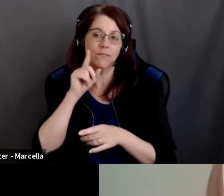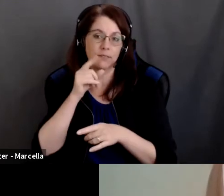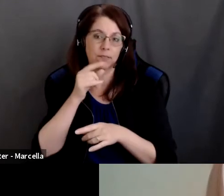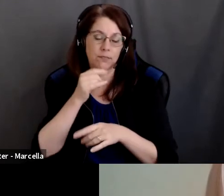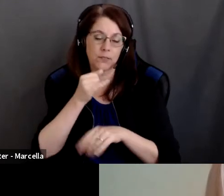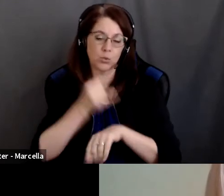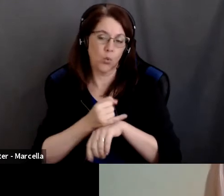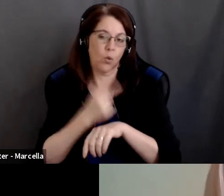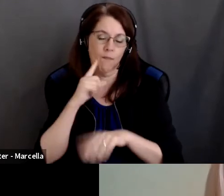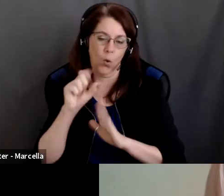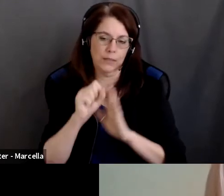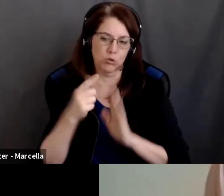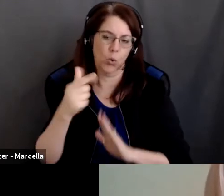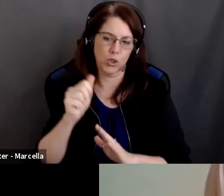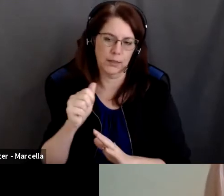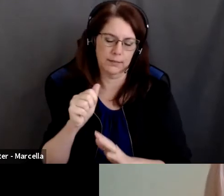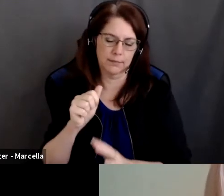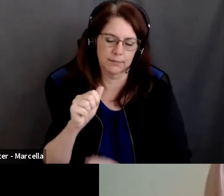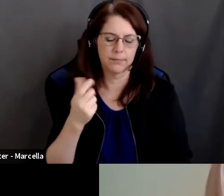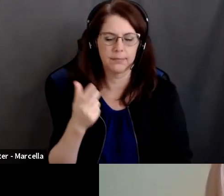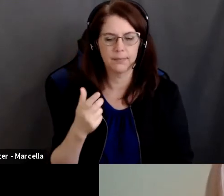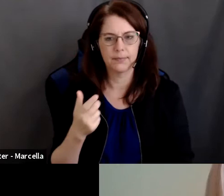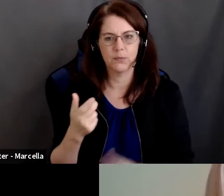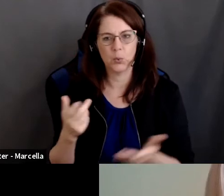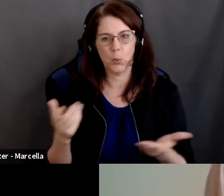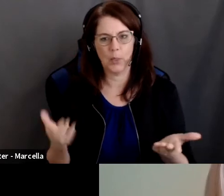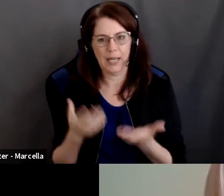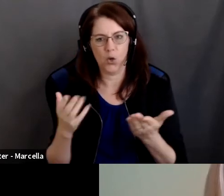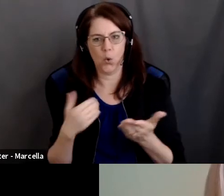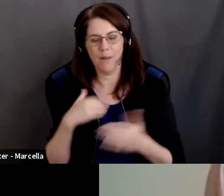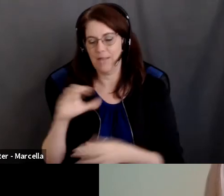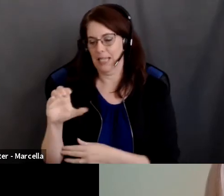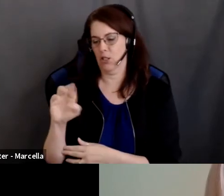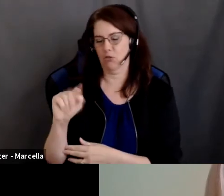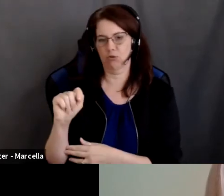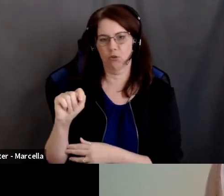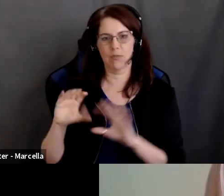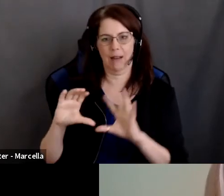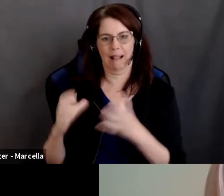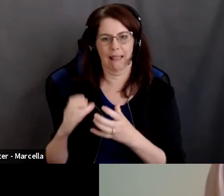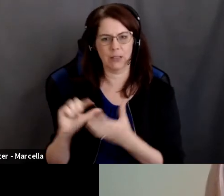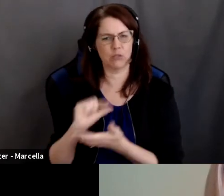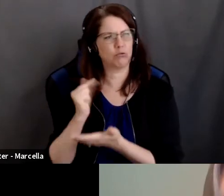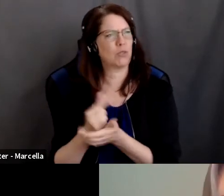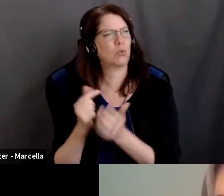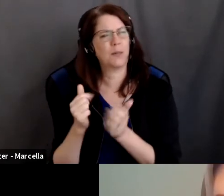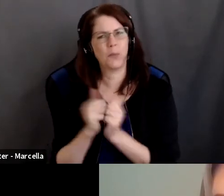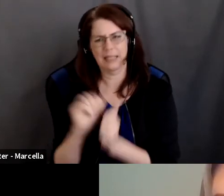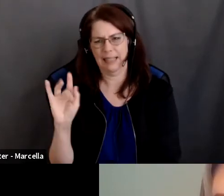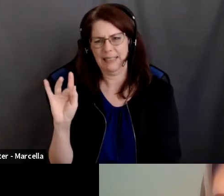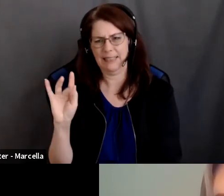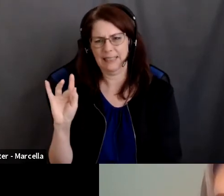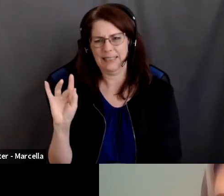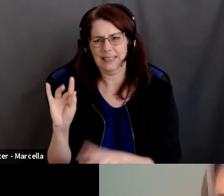Georgia. And so we have had a CERT class that graduated with 18